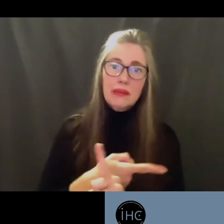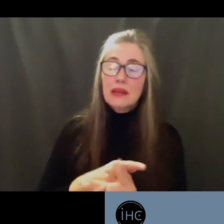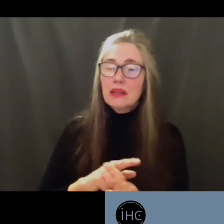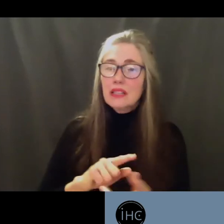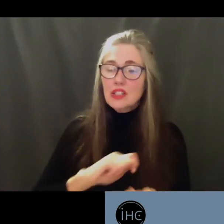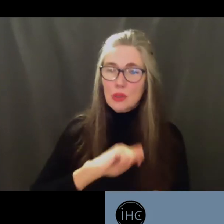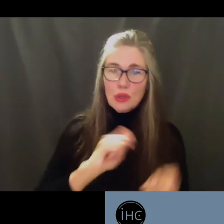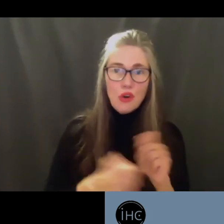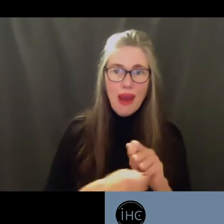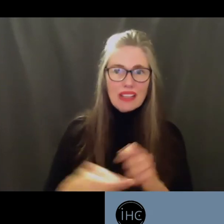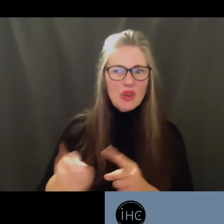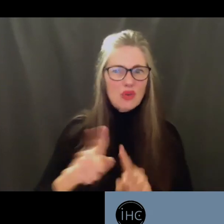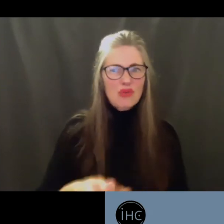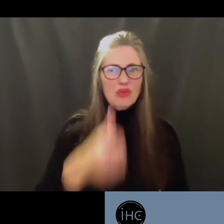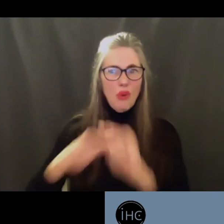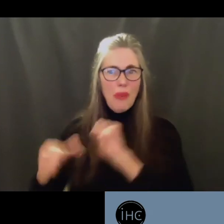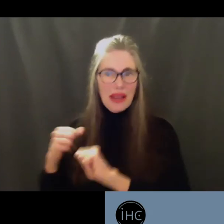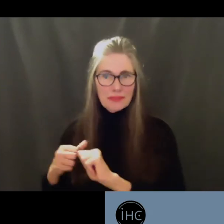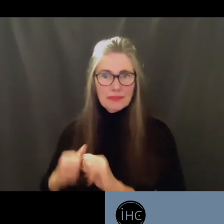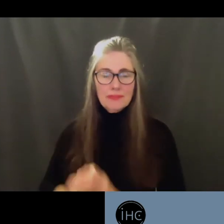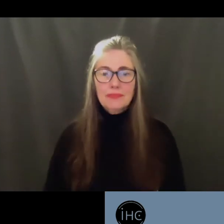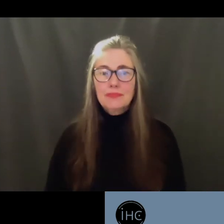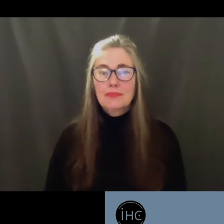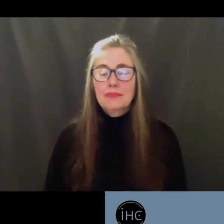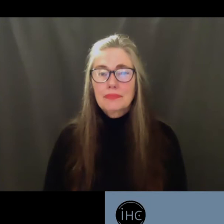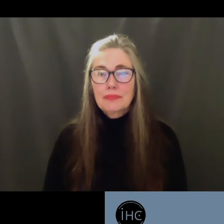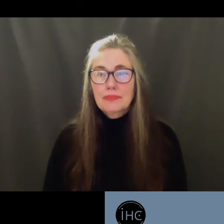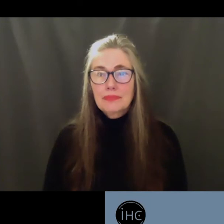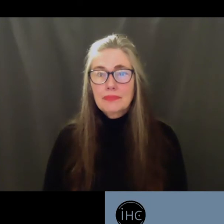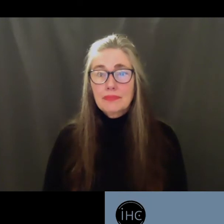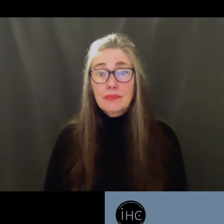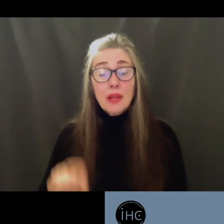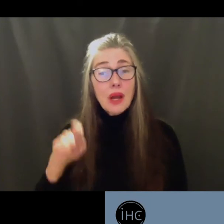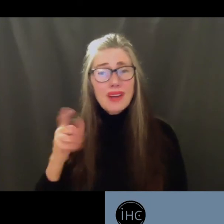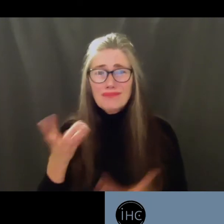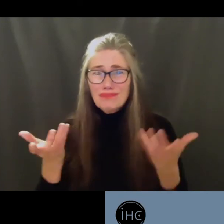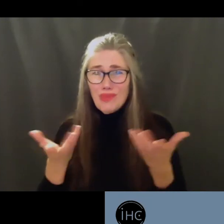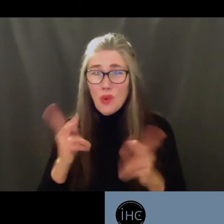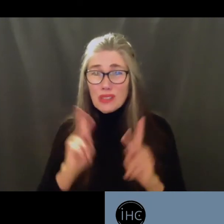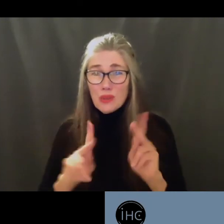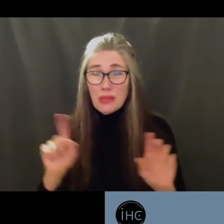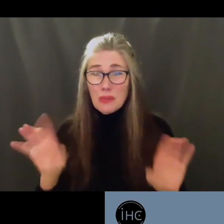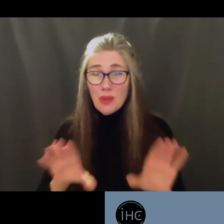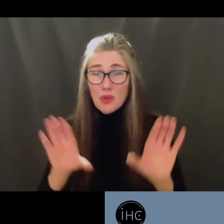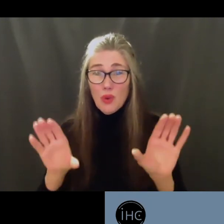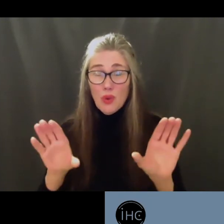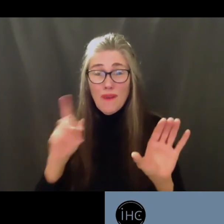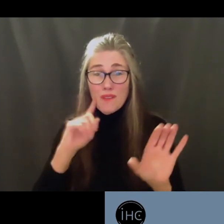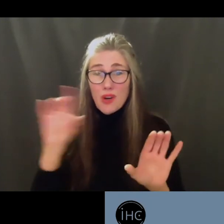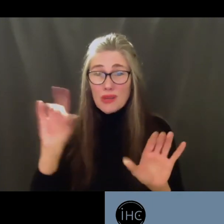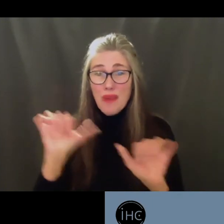So what must people do so that democracy can survive in the US?